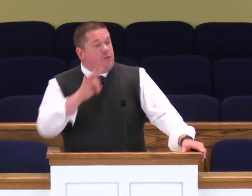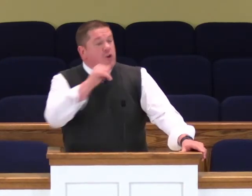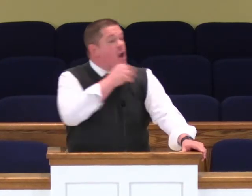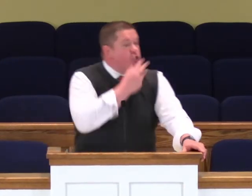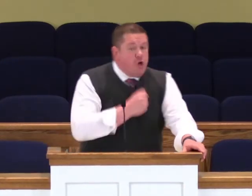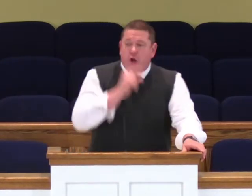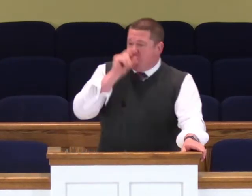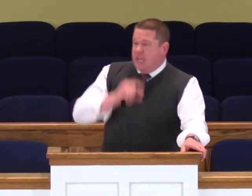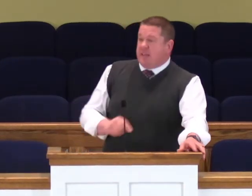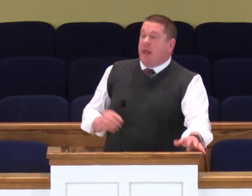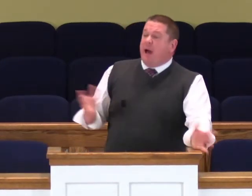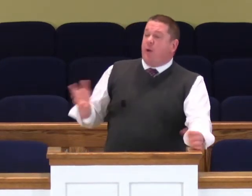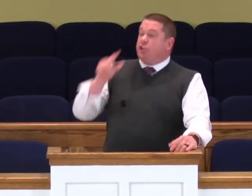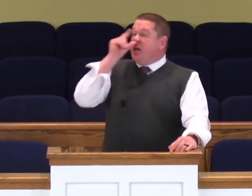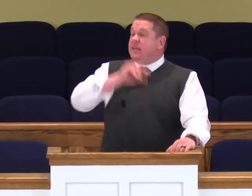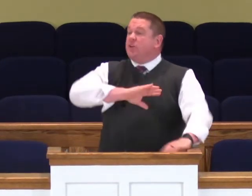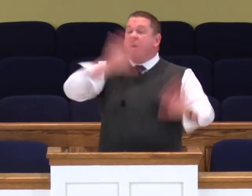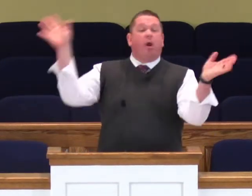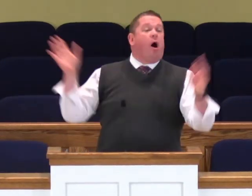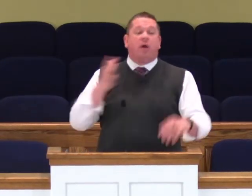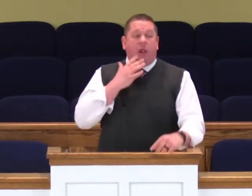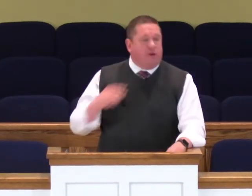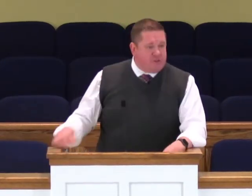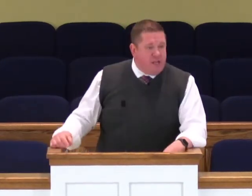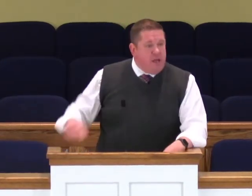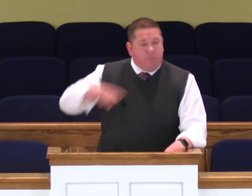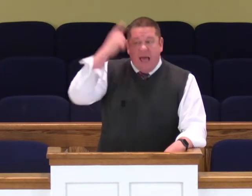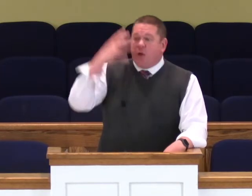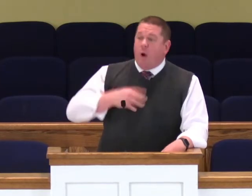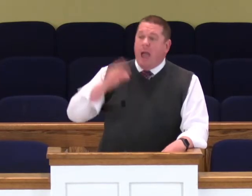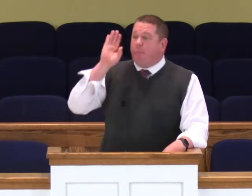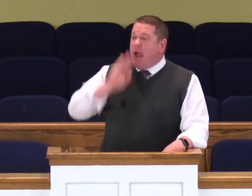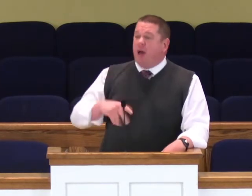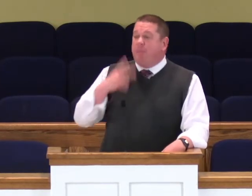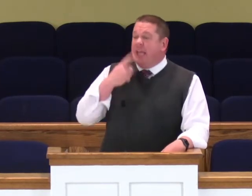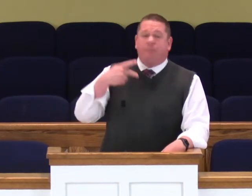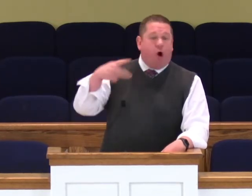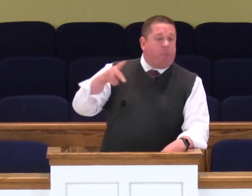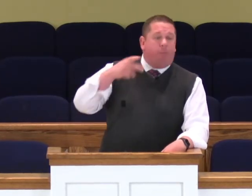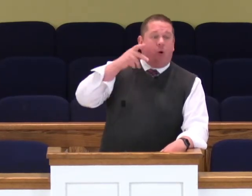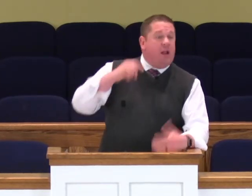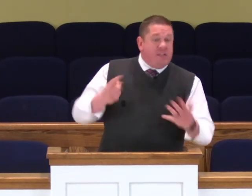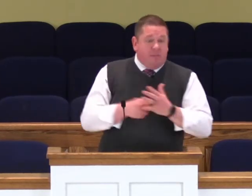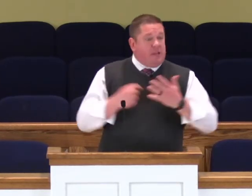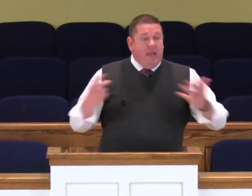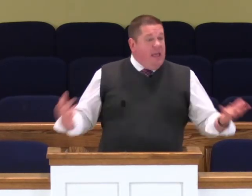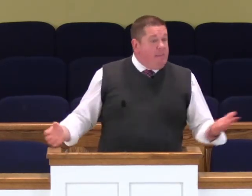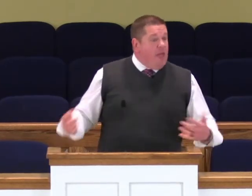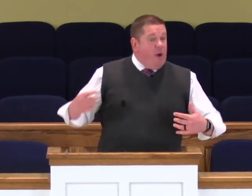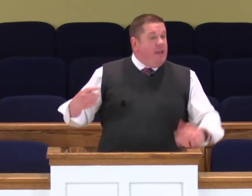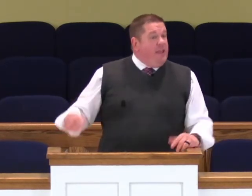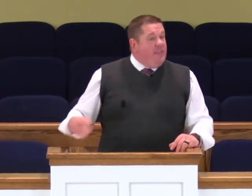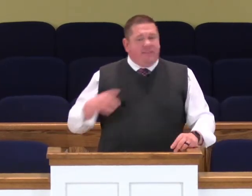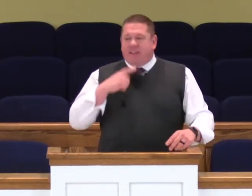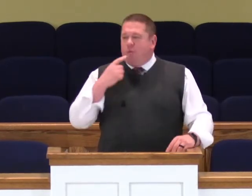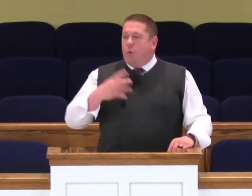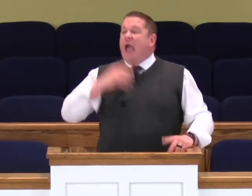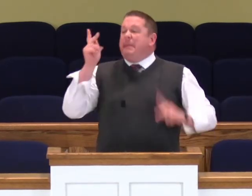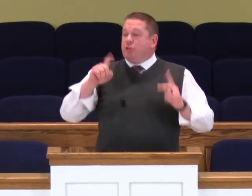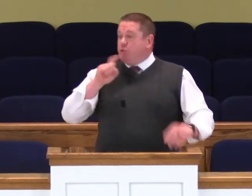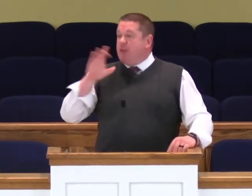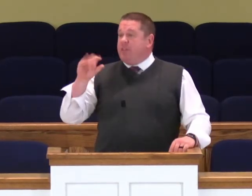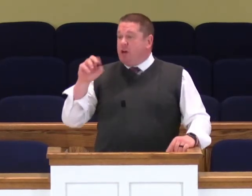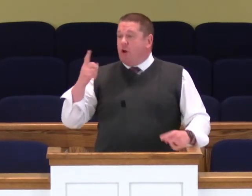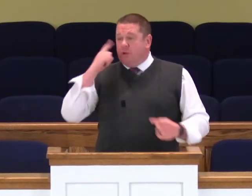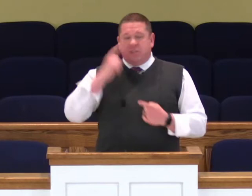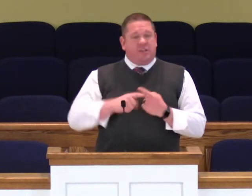So if you're not a Jew, you're a Gentile. And by the way, Gentiles come in all colors, black, white, brown, pink, purple, polka. Sometimes, and by the way, they white people